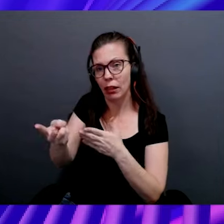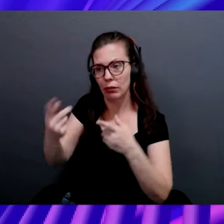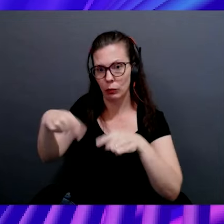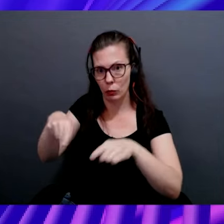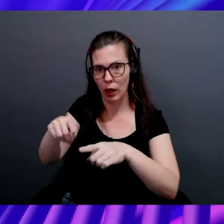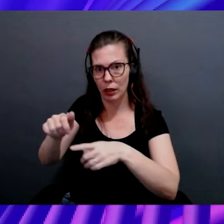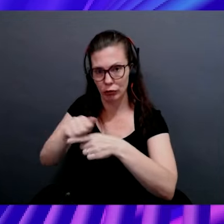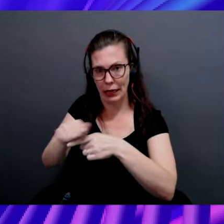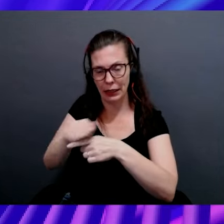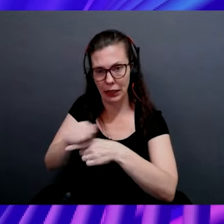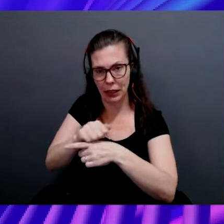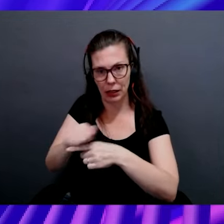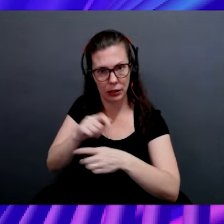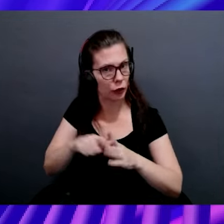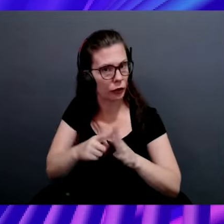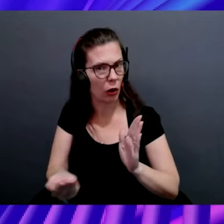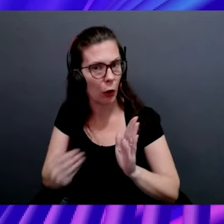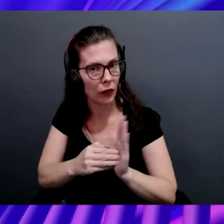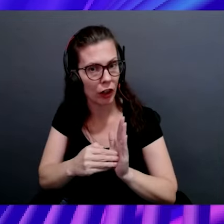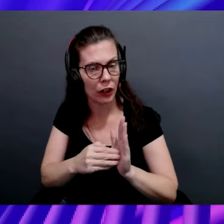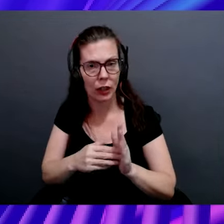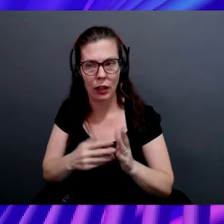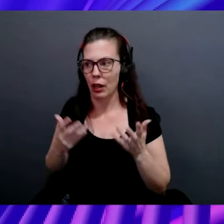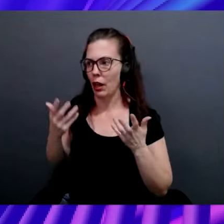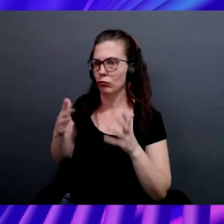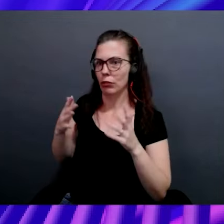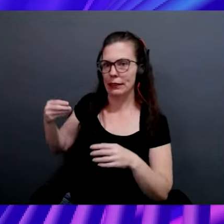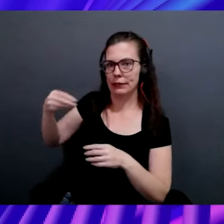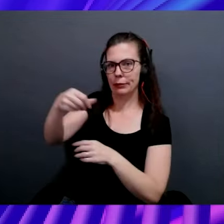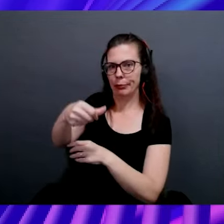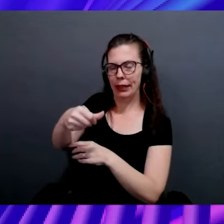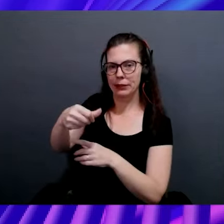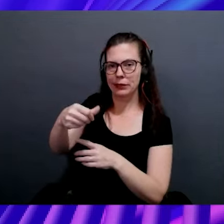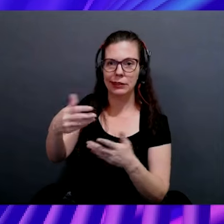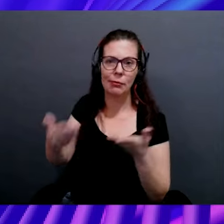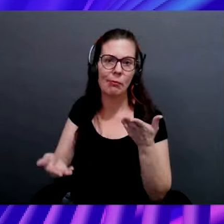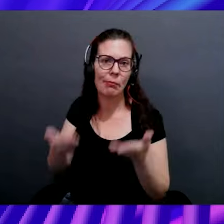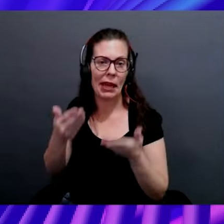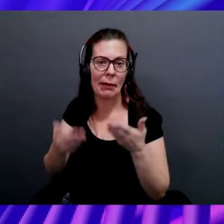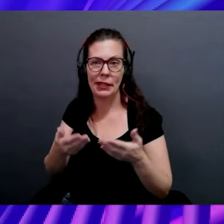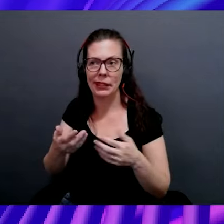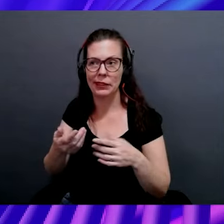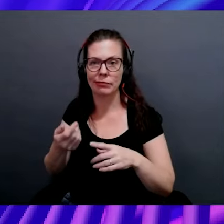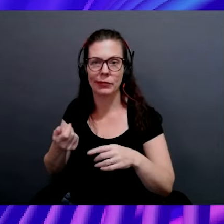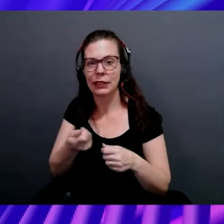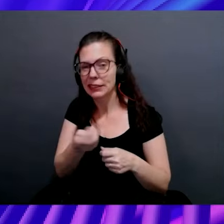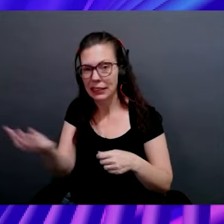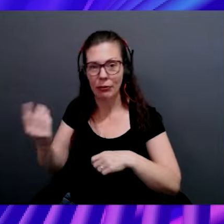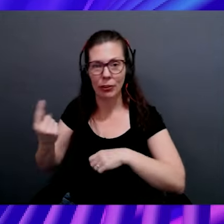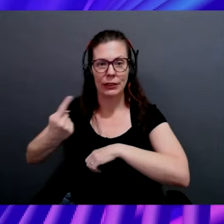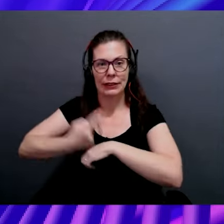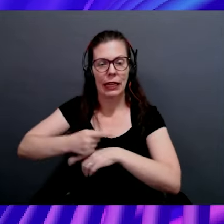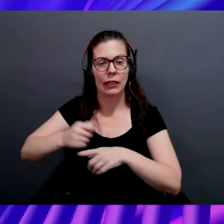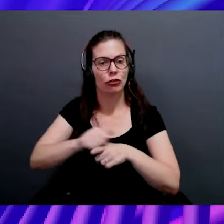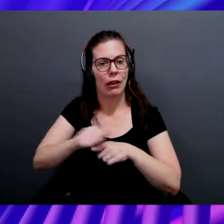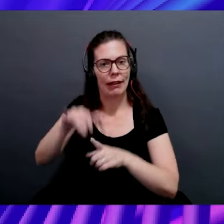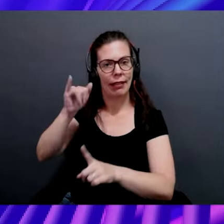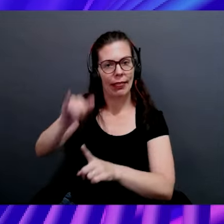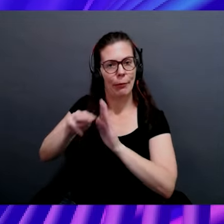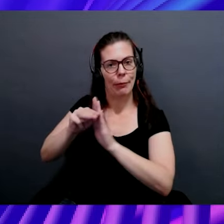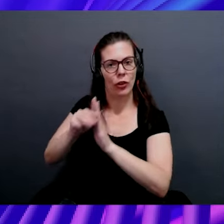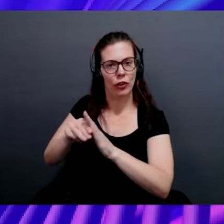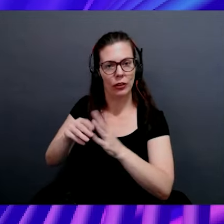have to start over, and you've already spent perhaps days training the model, and you don't want to